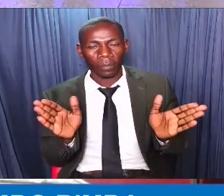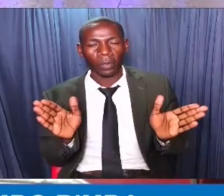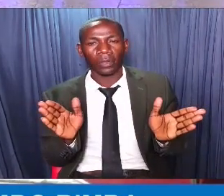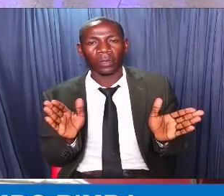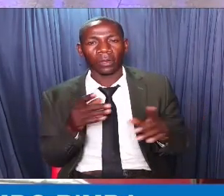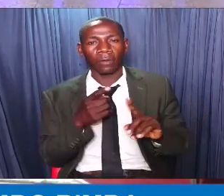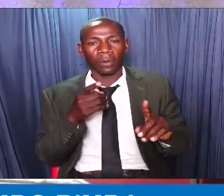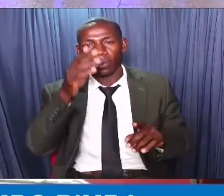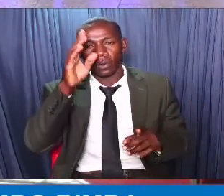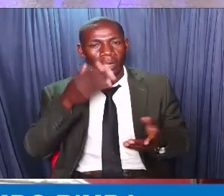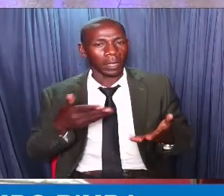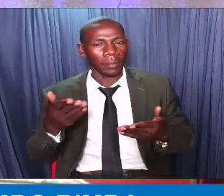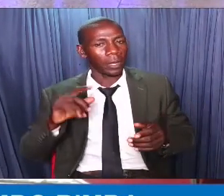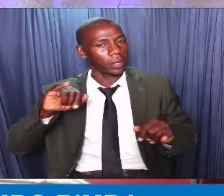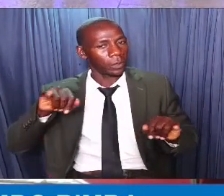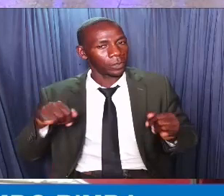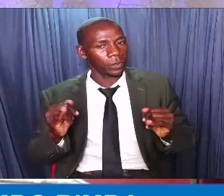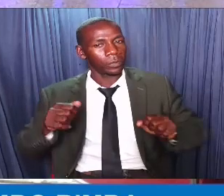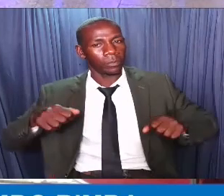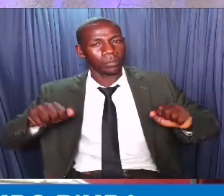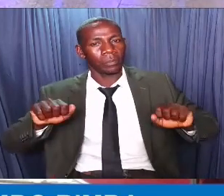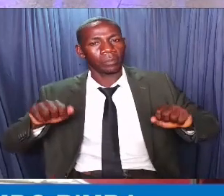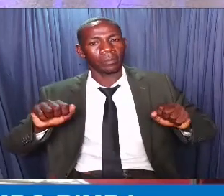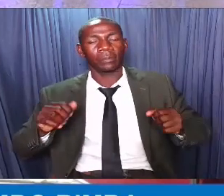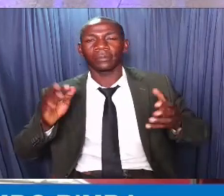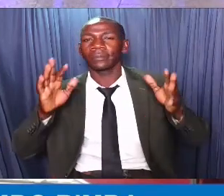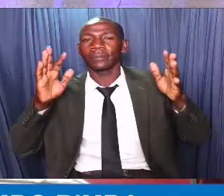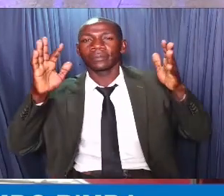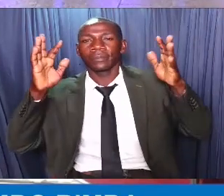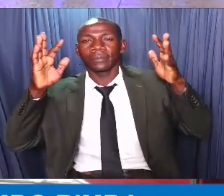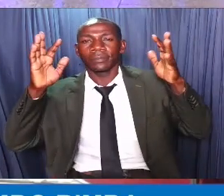opened. Nikanunua pikipiki mpya. I bought my own motorbike.